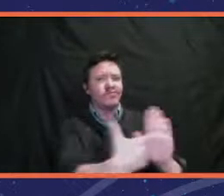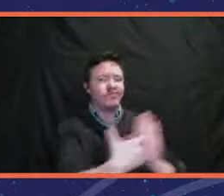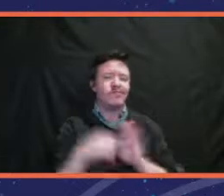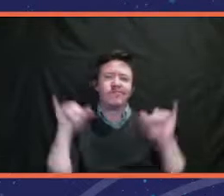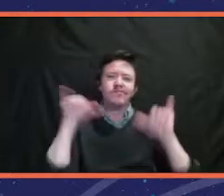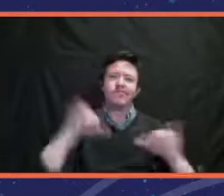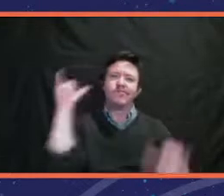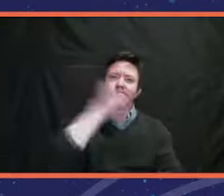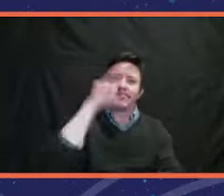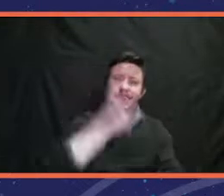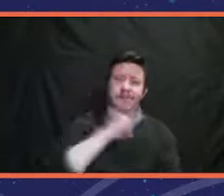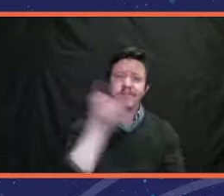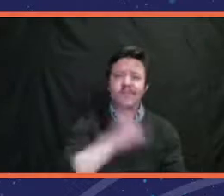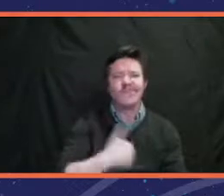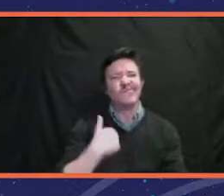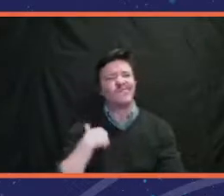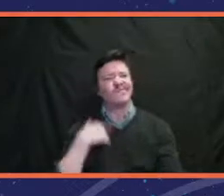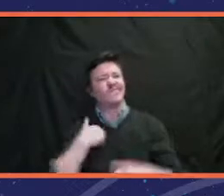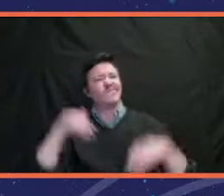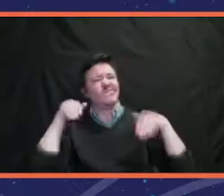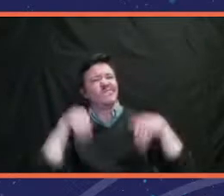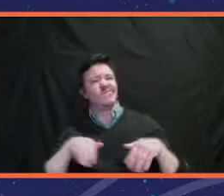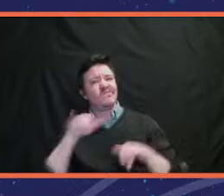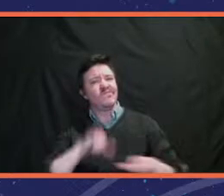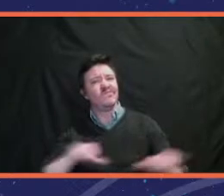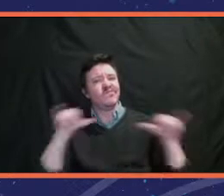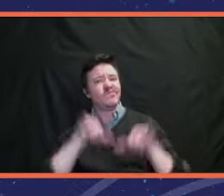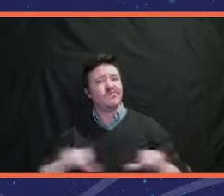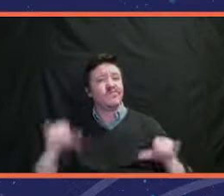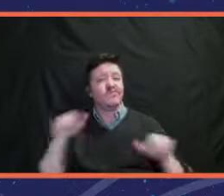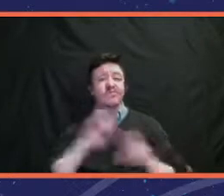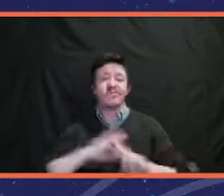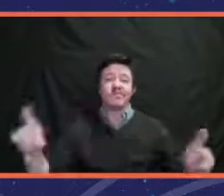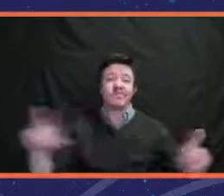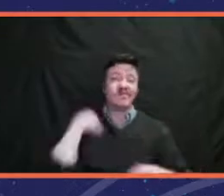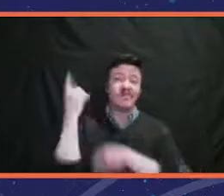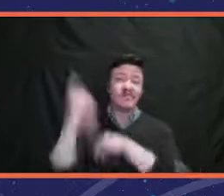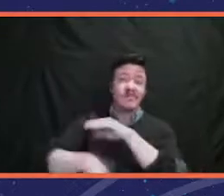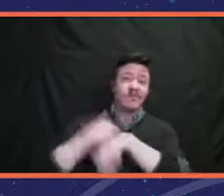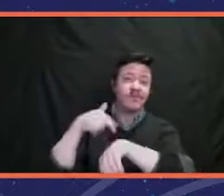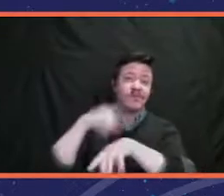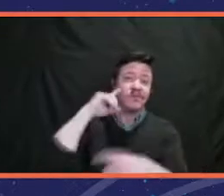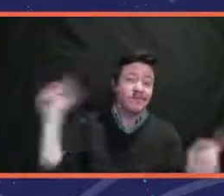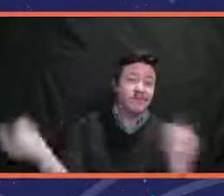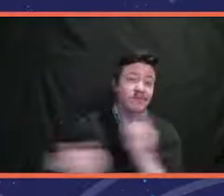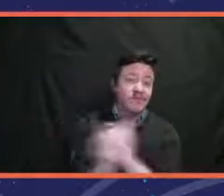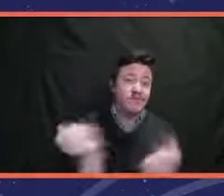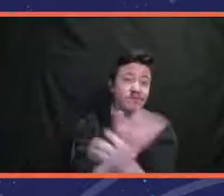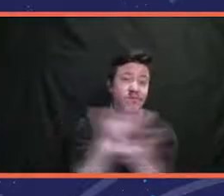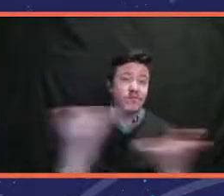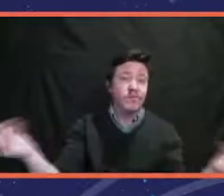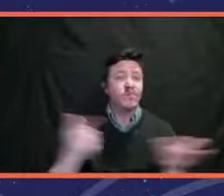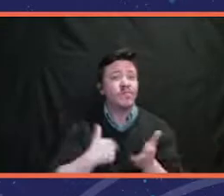Cause I ain't gon' to change everything. We need everyone.